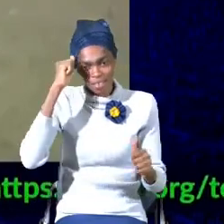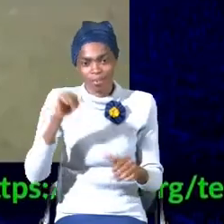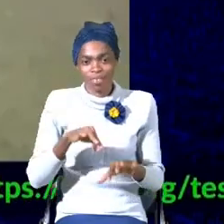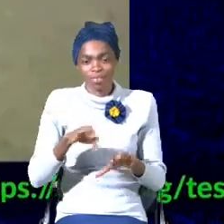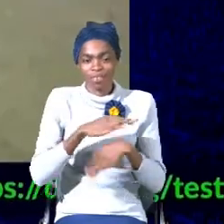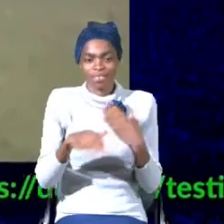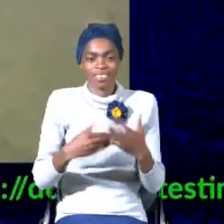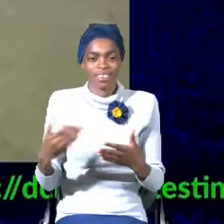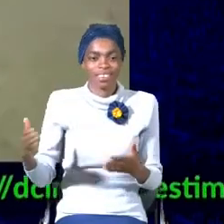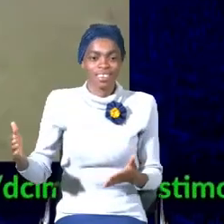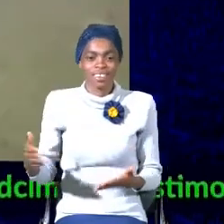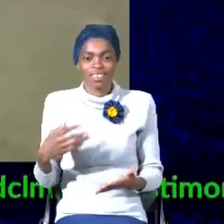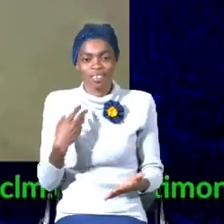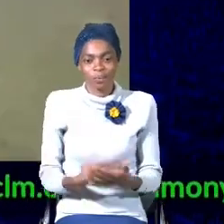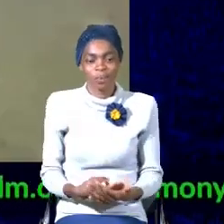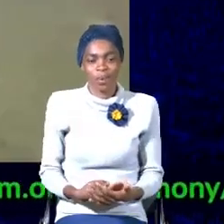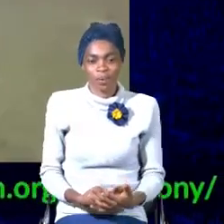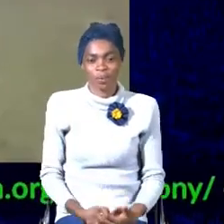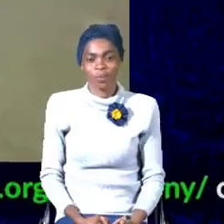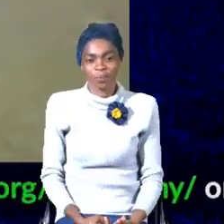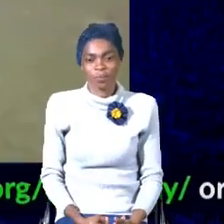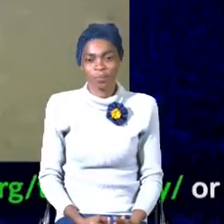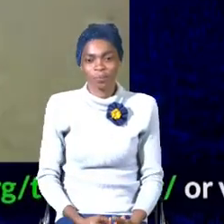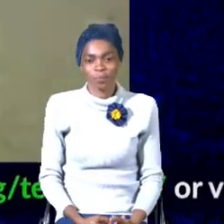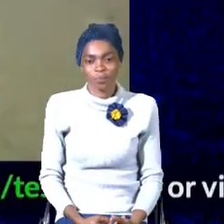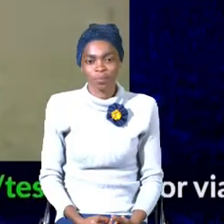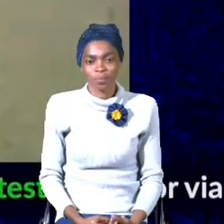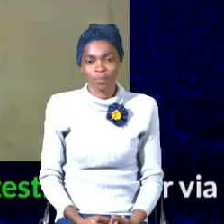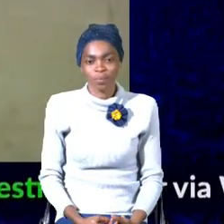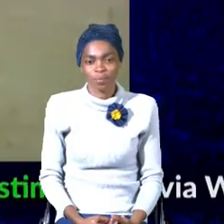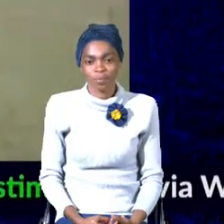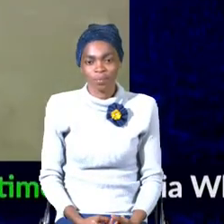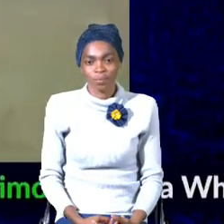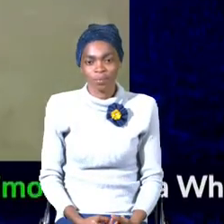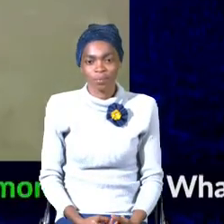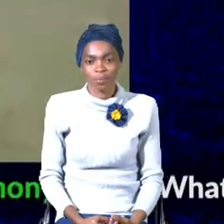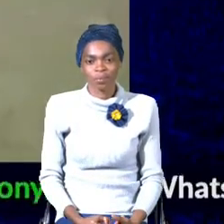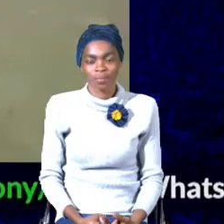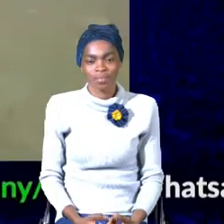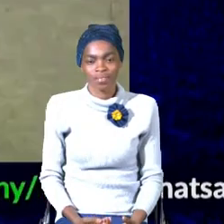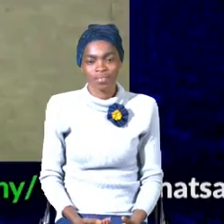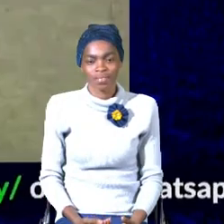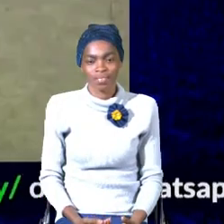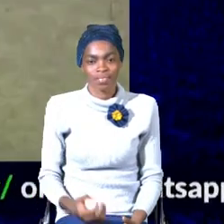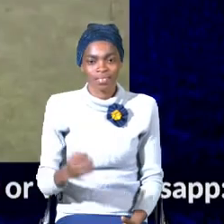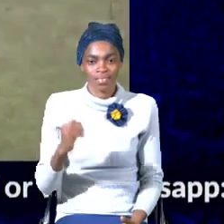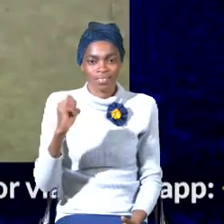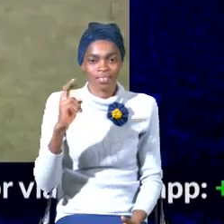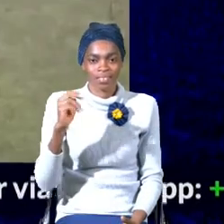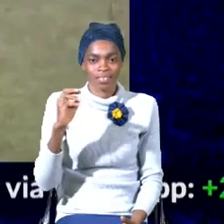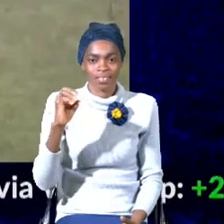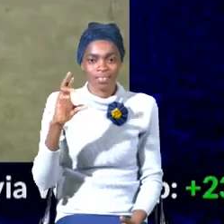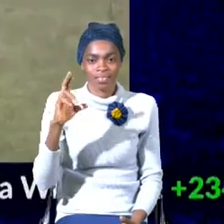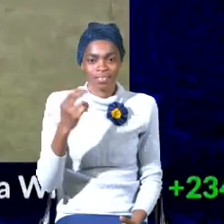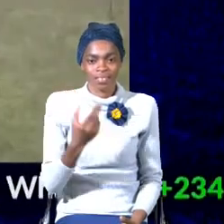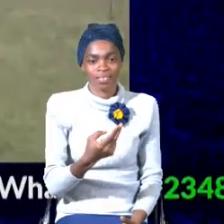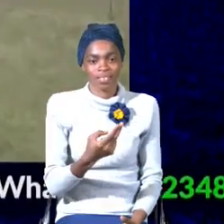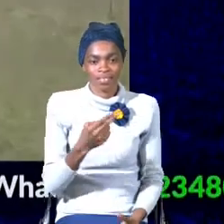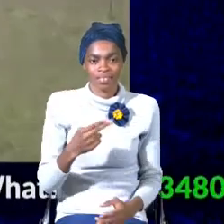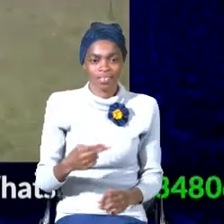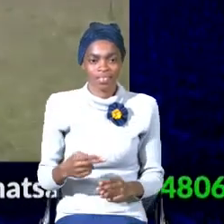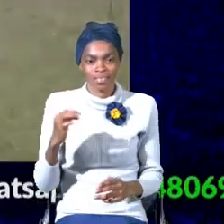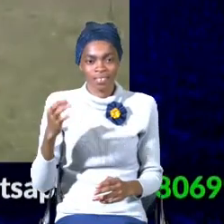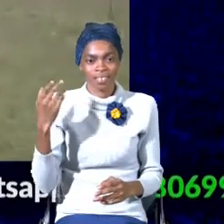Lord. Also, we have Brother Enoch Agbo, who was delivered from a